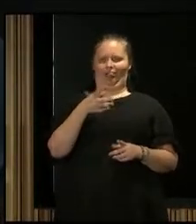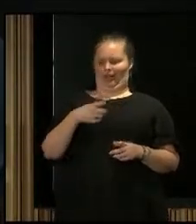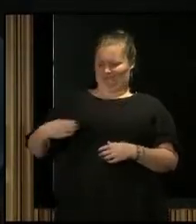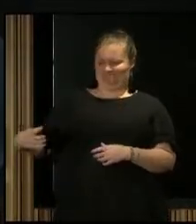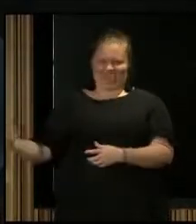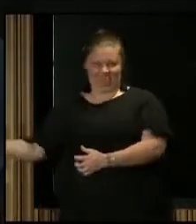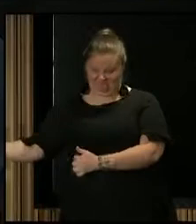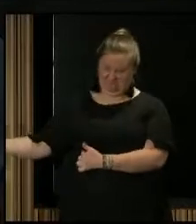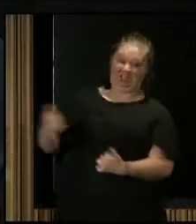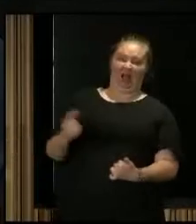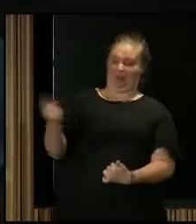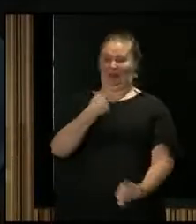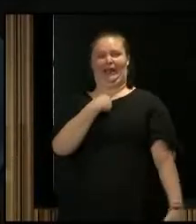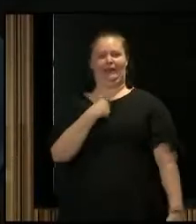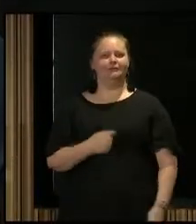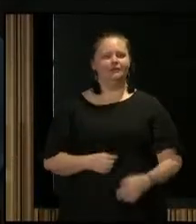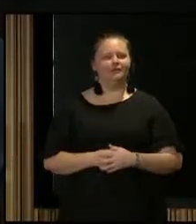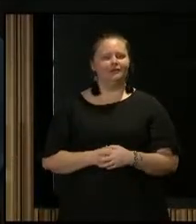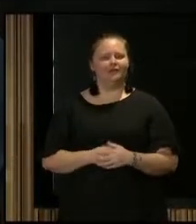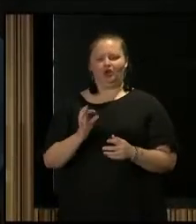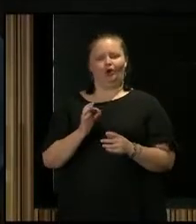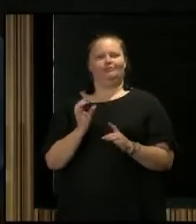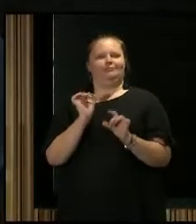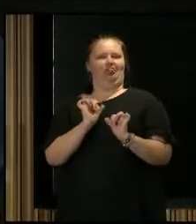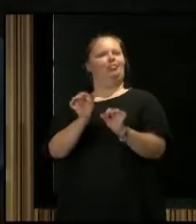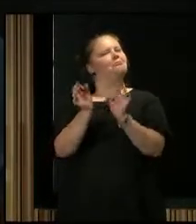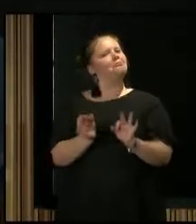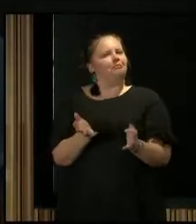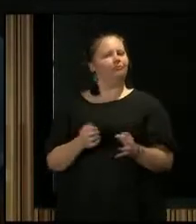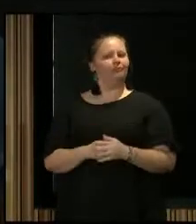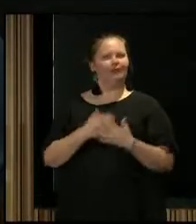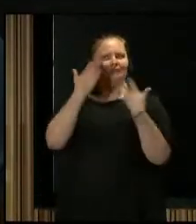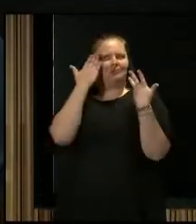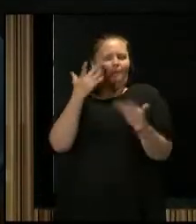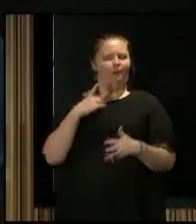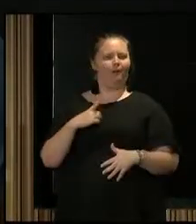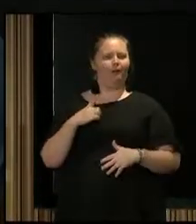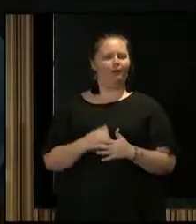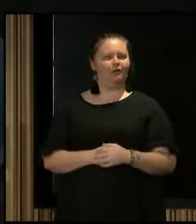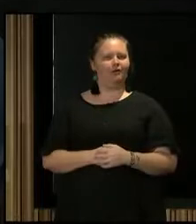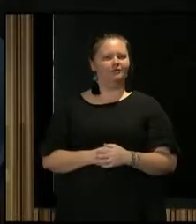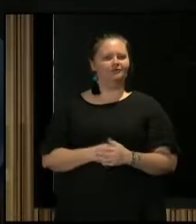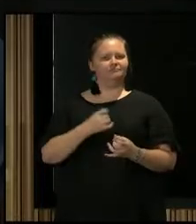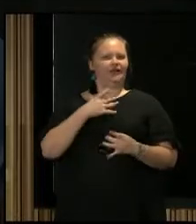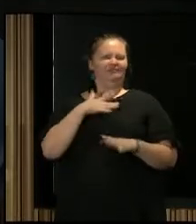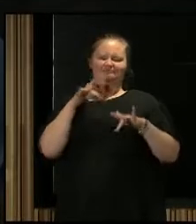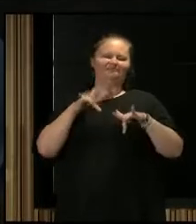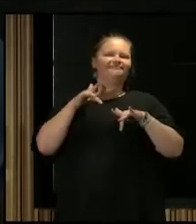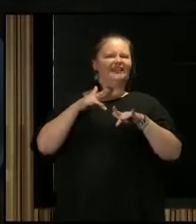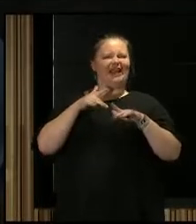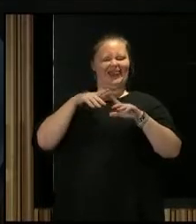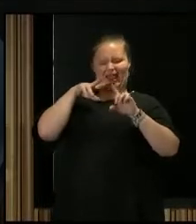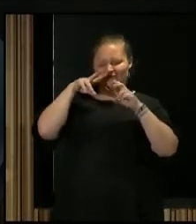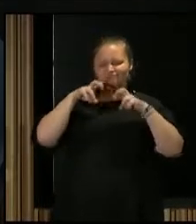forcing the men in their life to come along. I don't know why it is. I haven't personally explored the psychology of it,